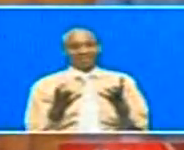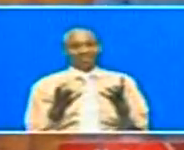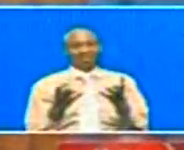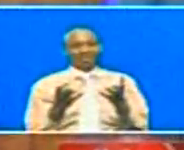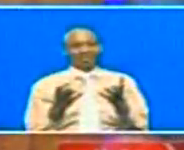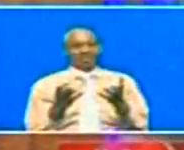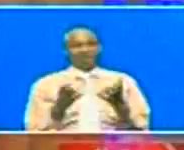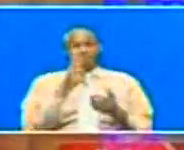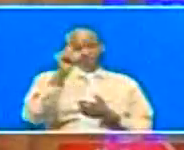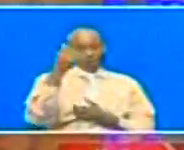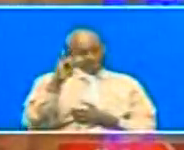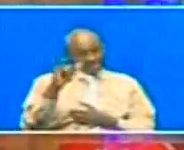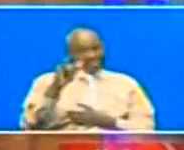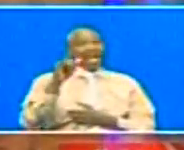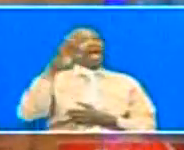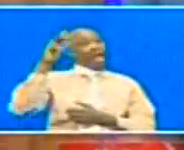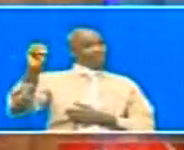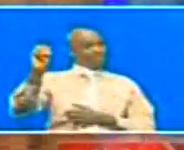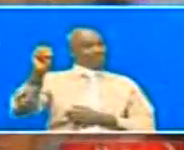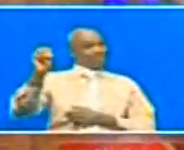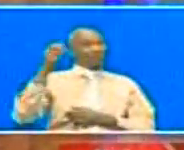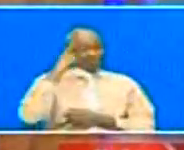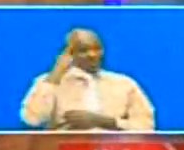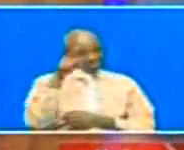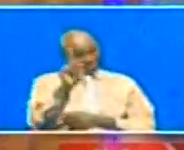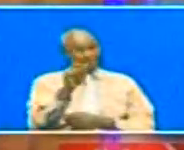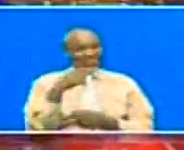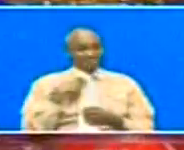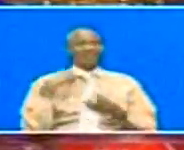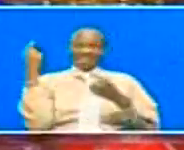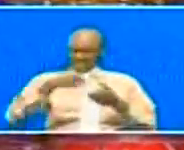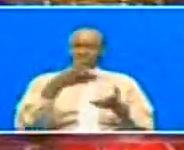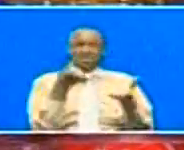people like... Bonnie M. Bonnie M. Do you remember Bonnie M? Yeah. Bonnie M was here in